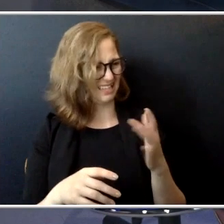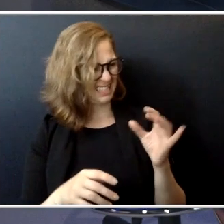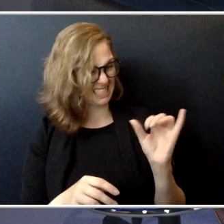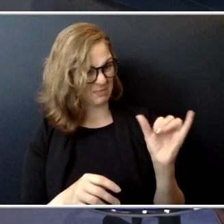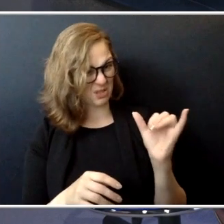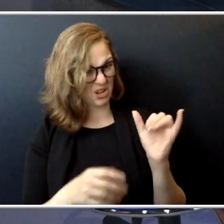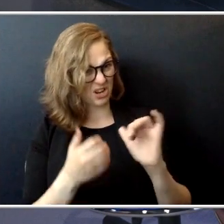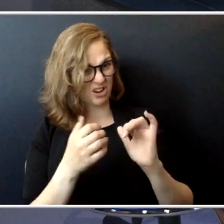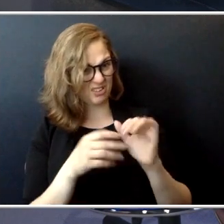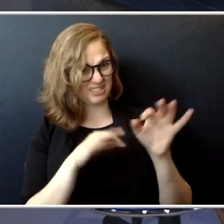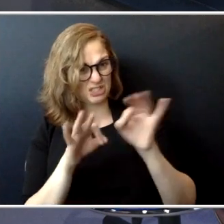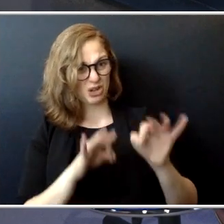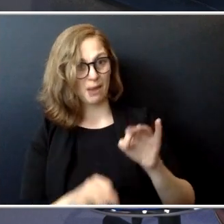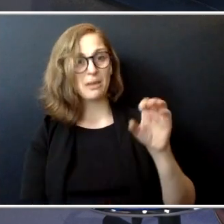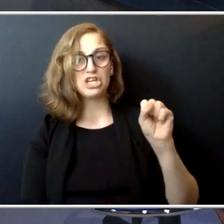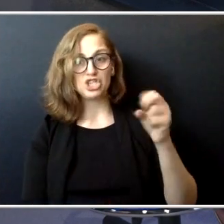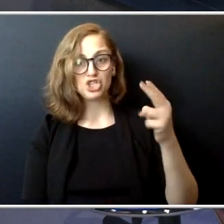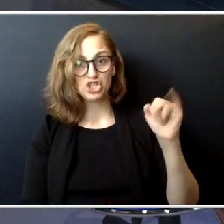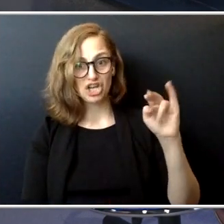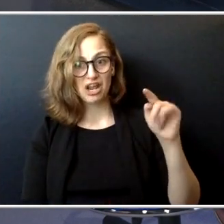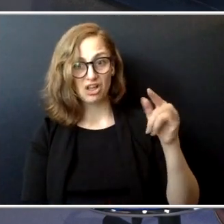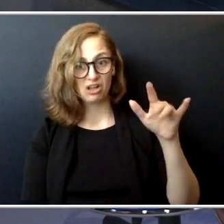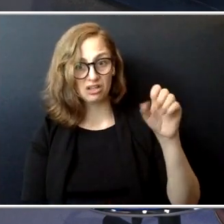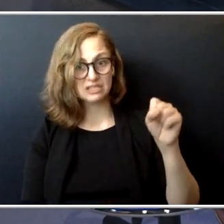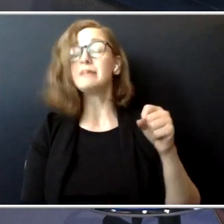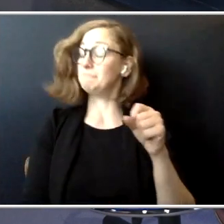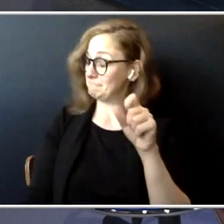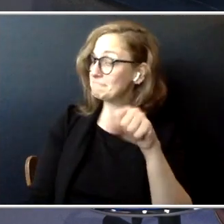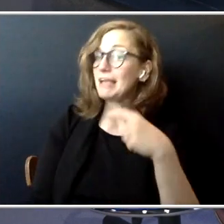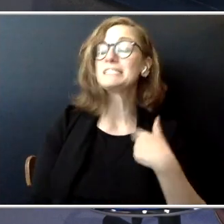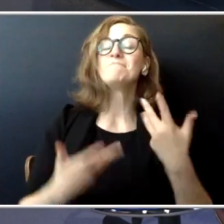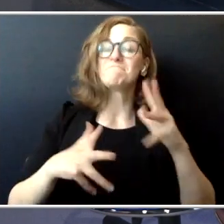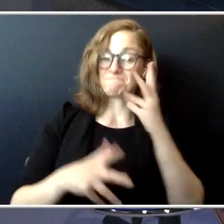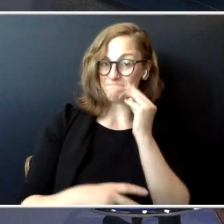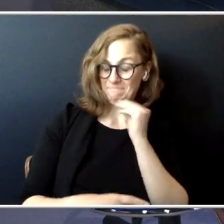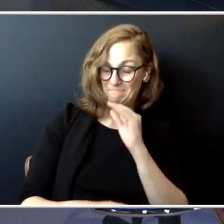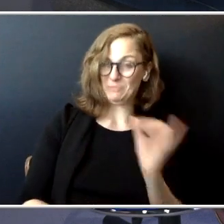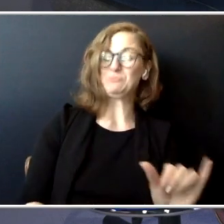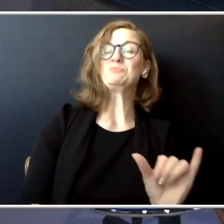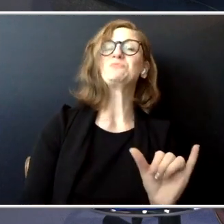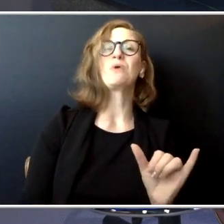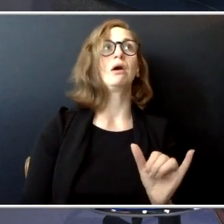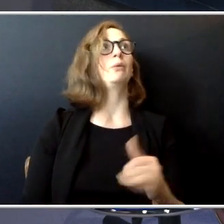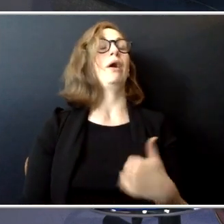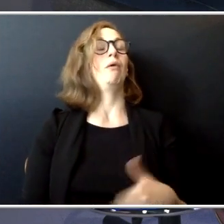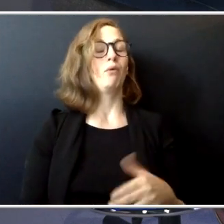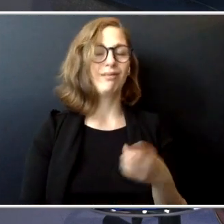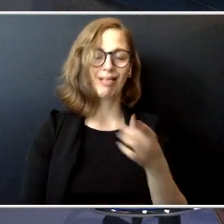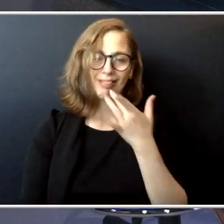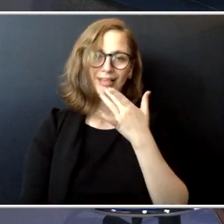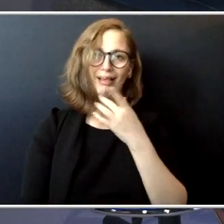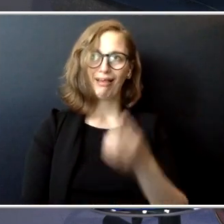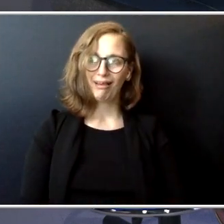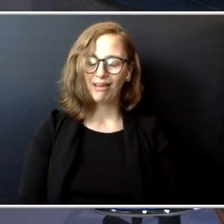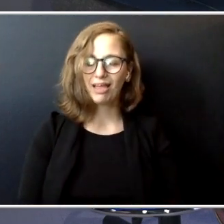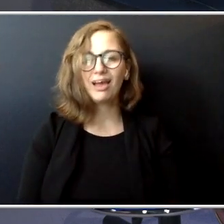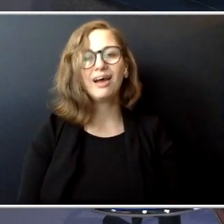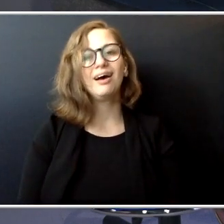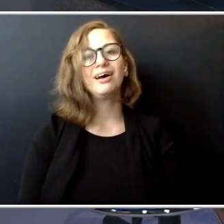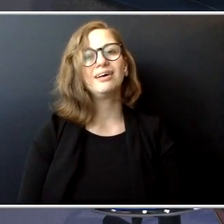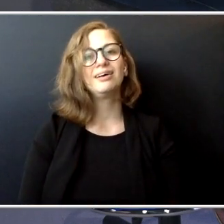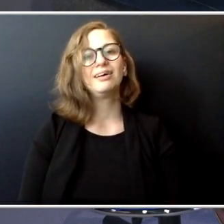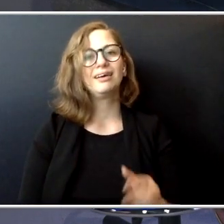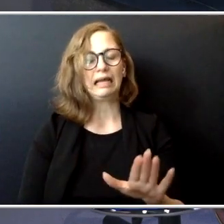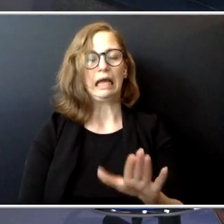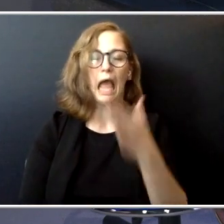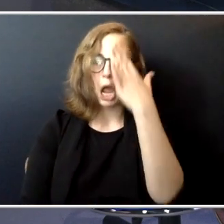I've had that too, and I would say yes. Lucky you. So do you think the gout triggered, and I know you're not a gout expert,